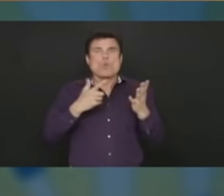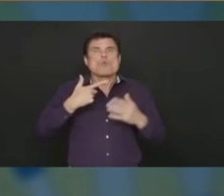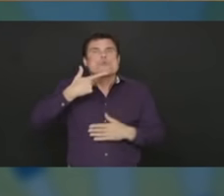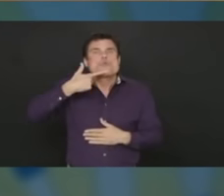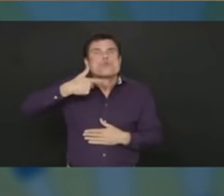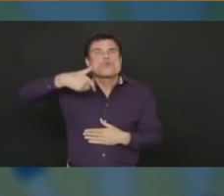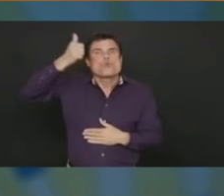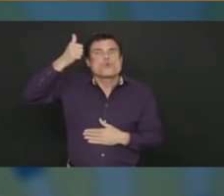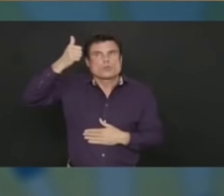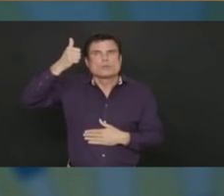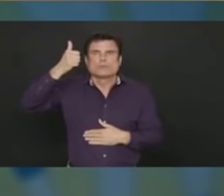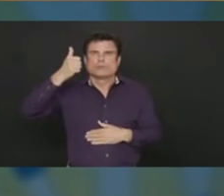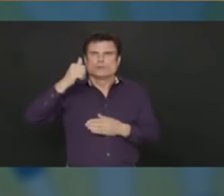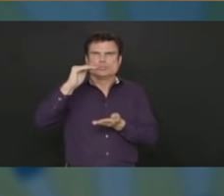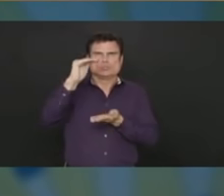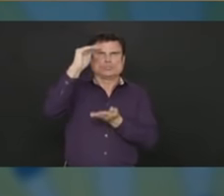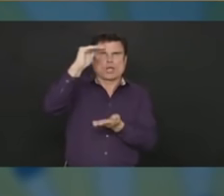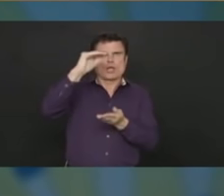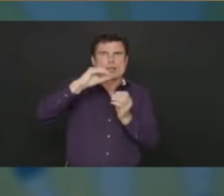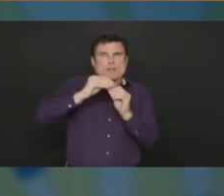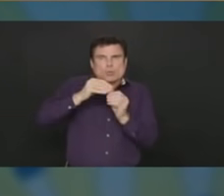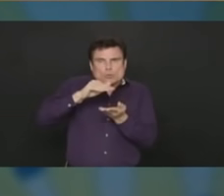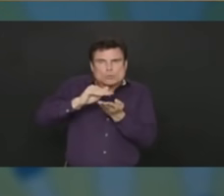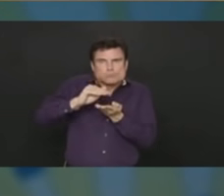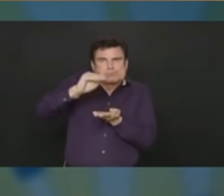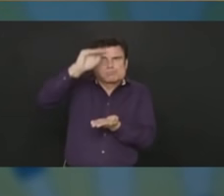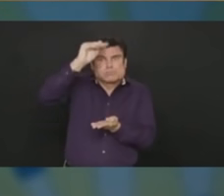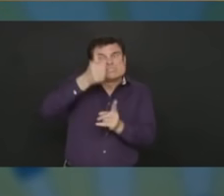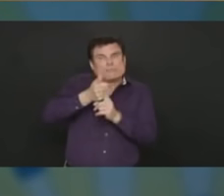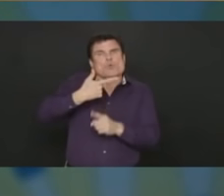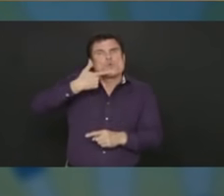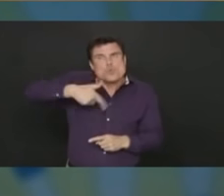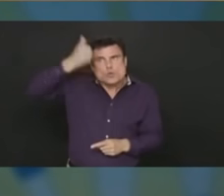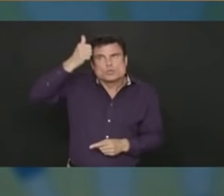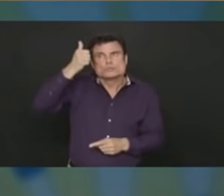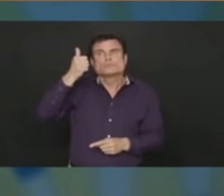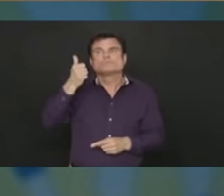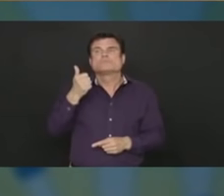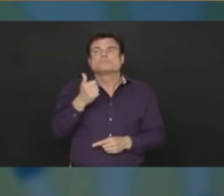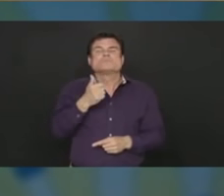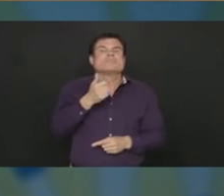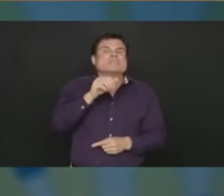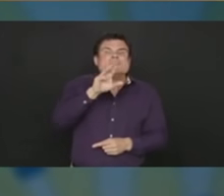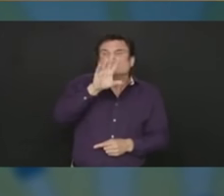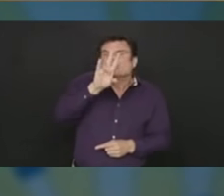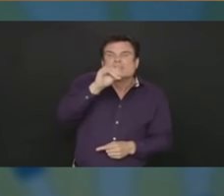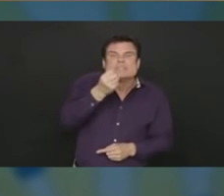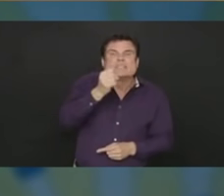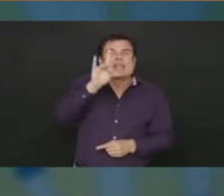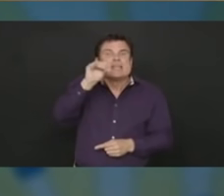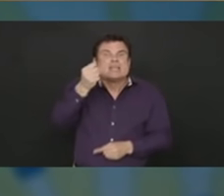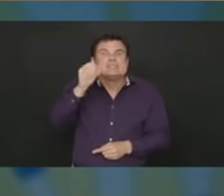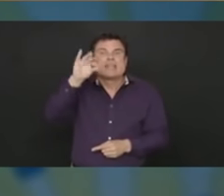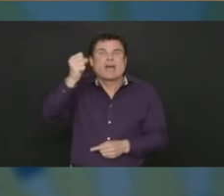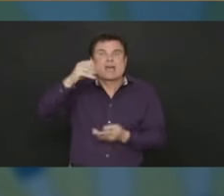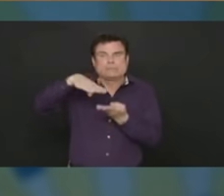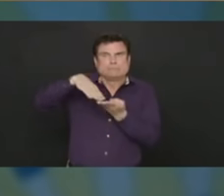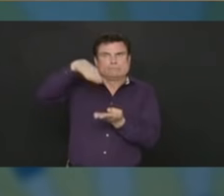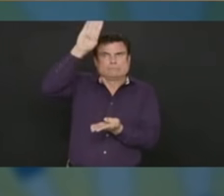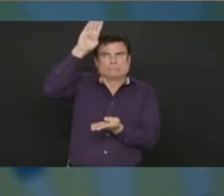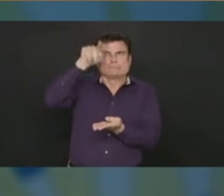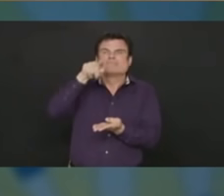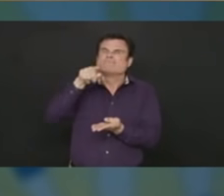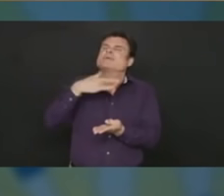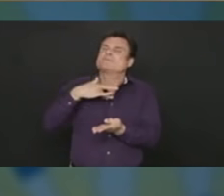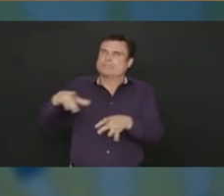90s. And if we look at the difference in the pink bars, as we get older, we start to see that men more than women have more